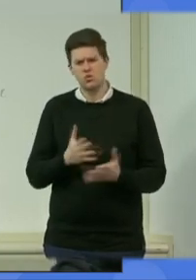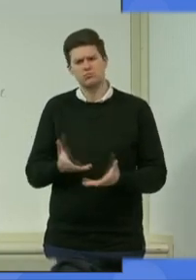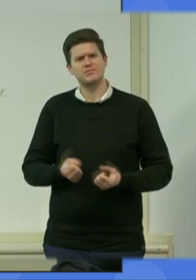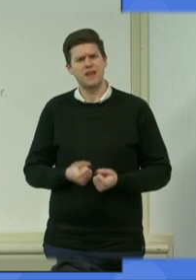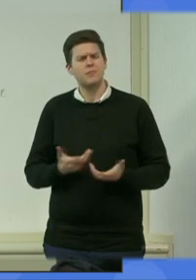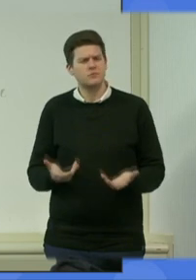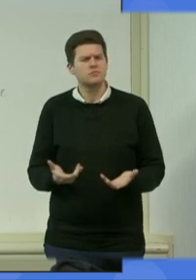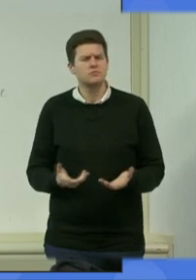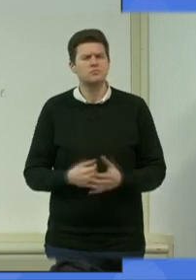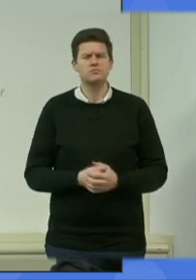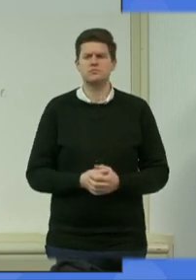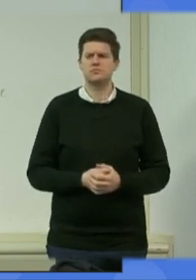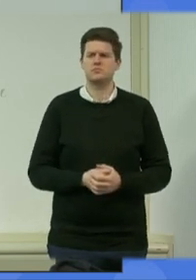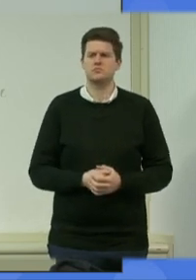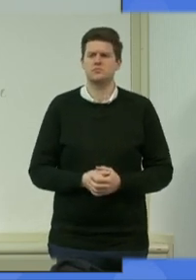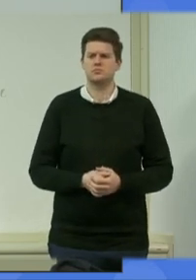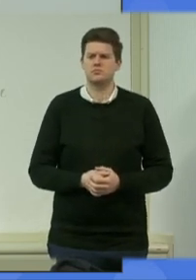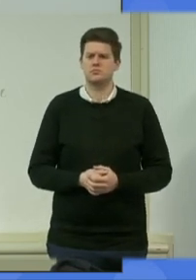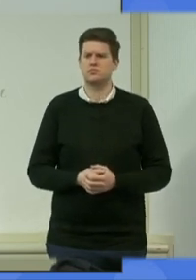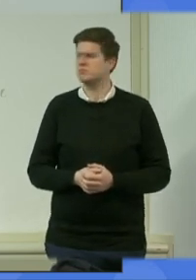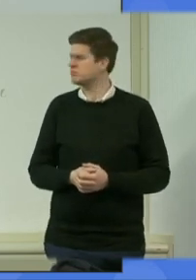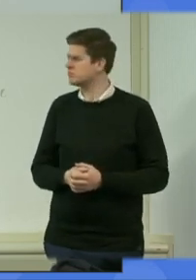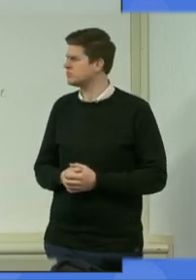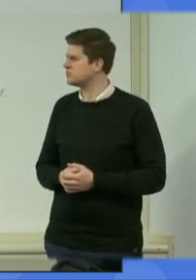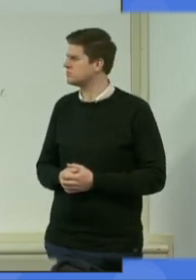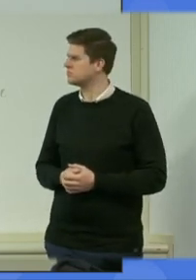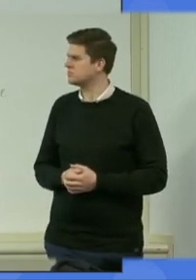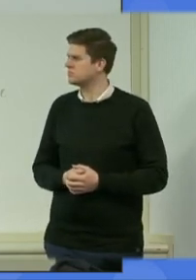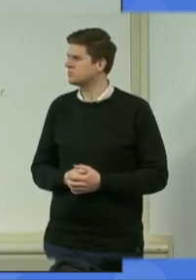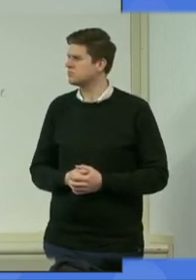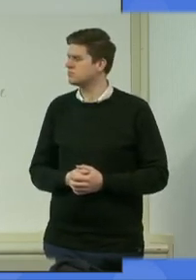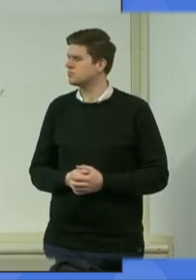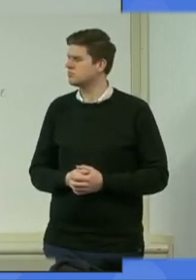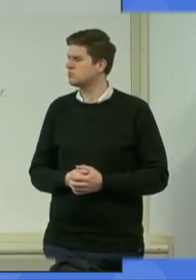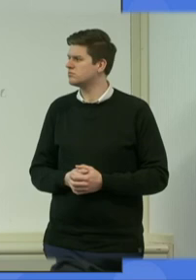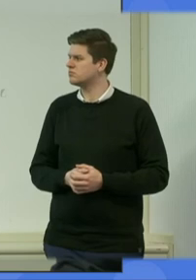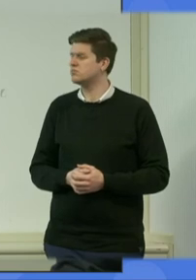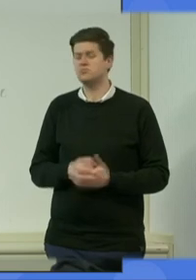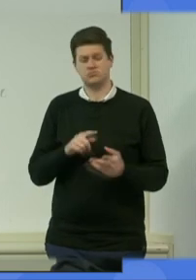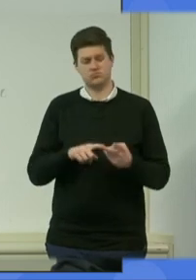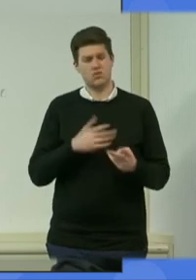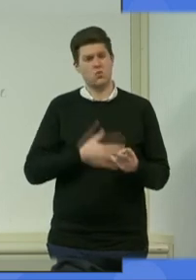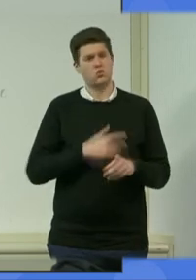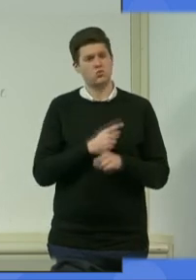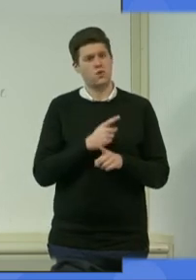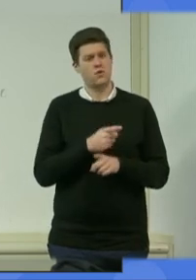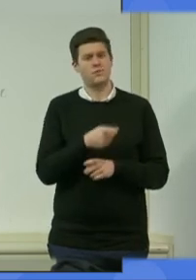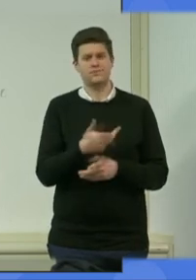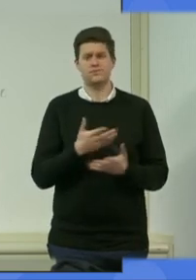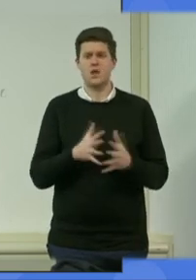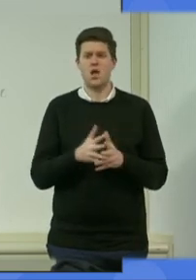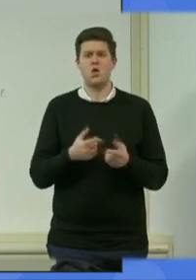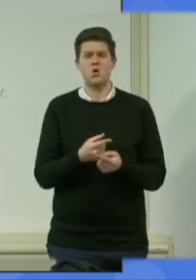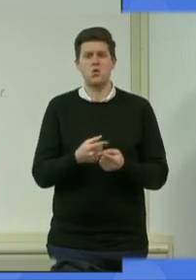briefly, but I want to just sort of disabuse the myth that we hate all taxes and don't want to pay any. I want to talk then about how we set up and